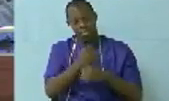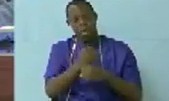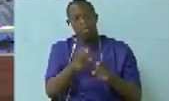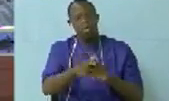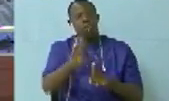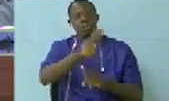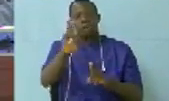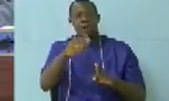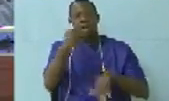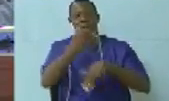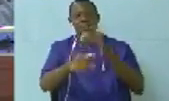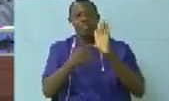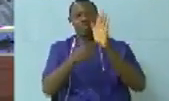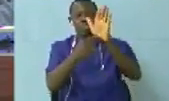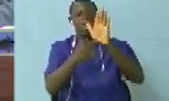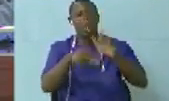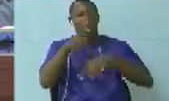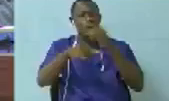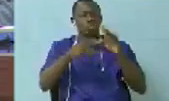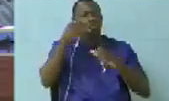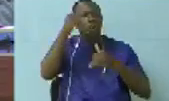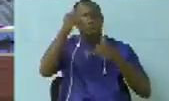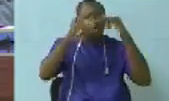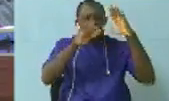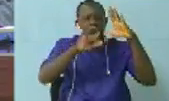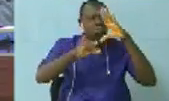But it does not show the contents of the call.